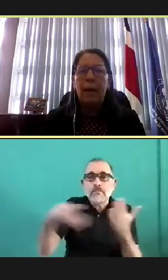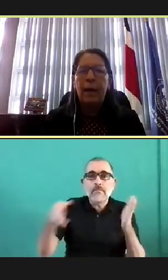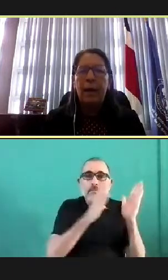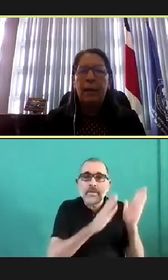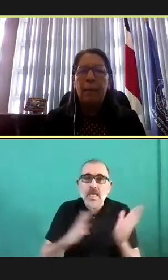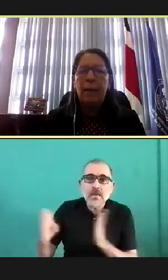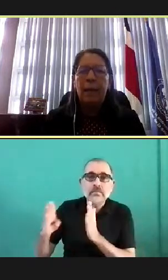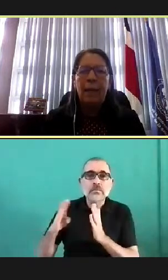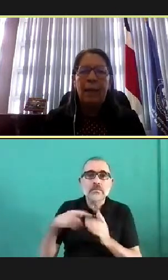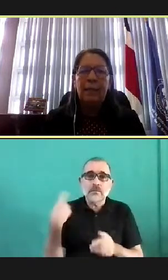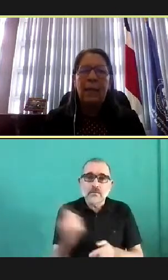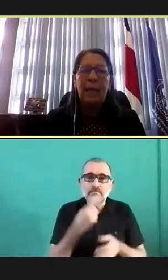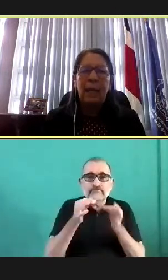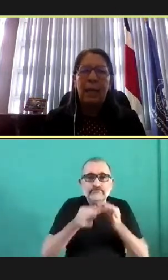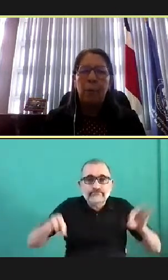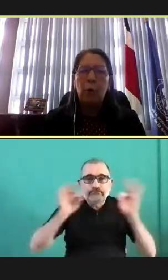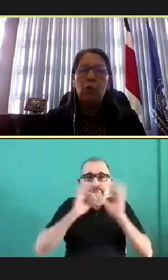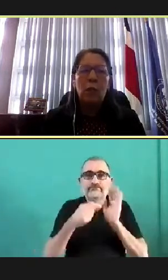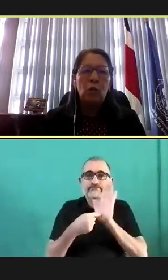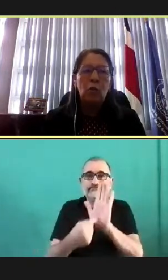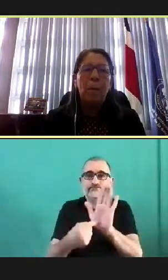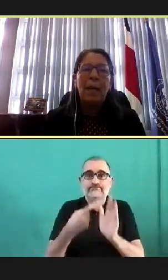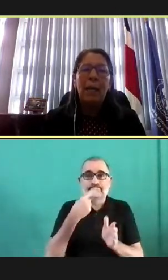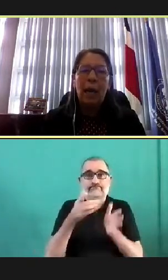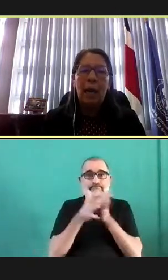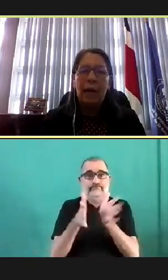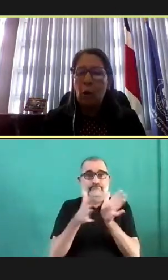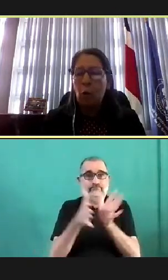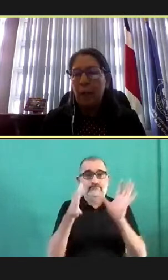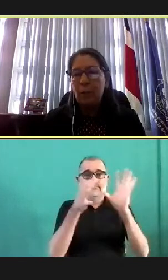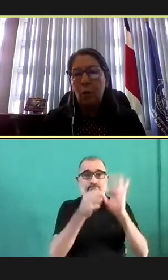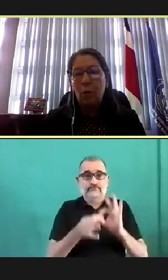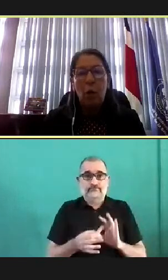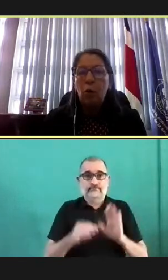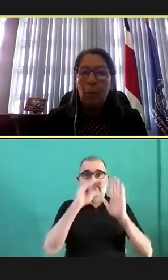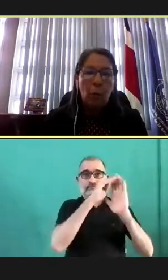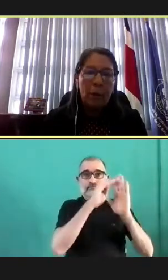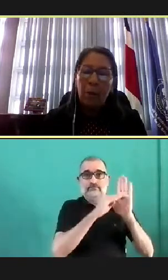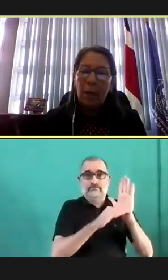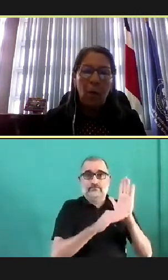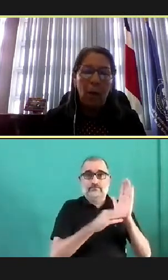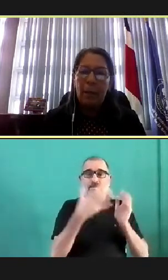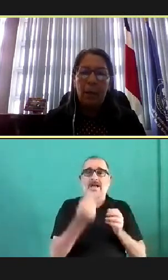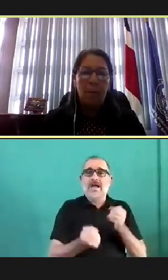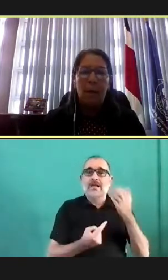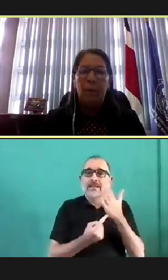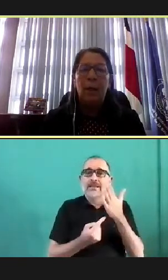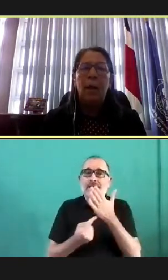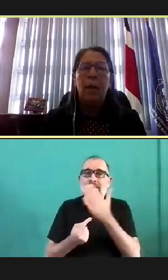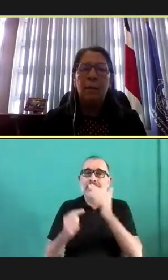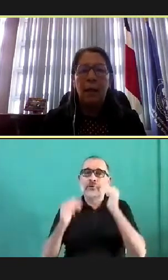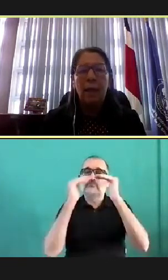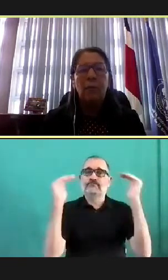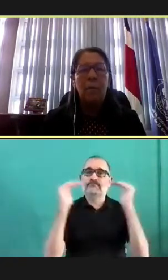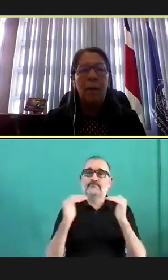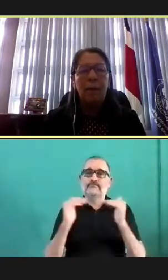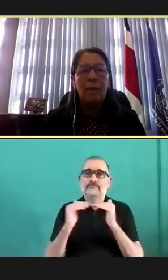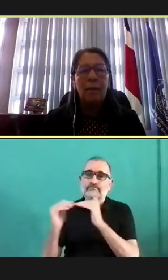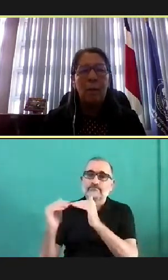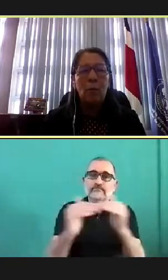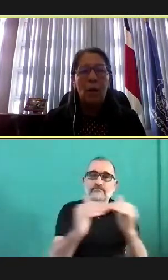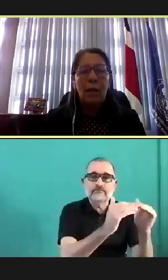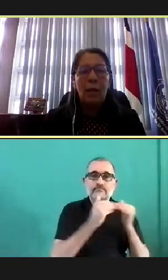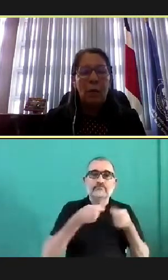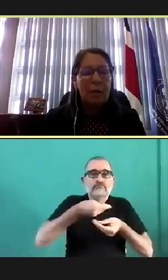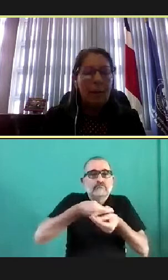standards, technical standards in the providing of support, psychological and psychosocial services.